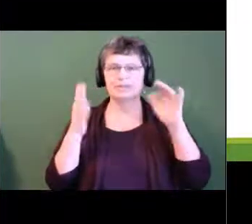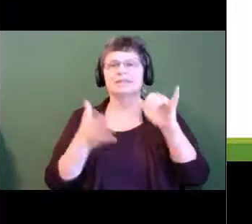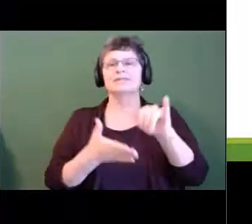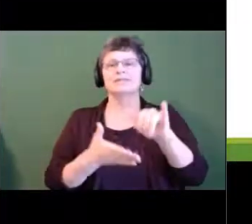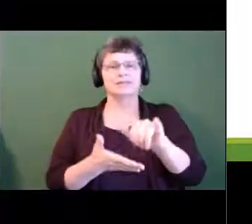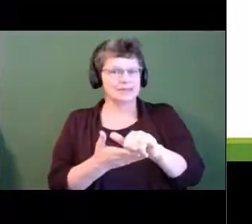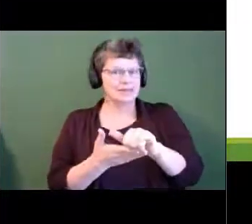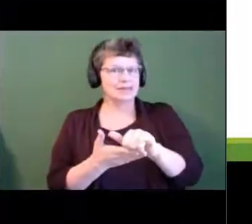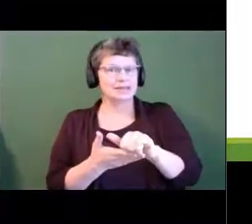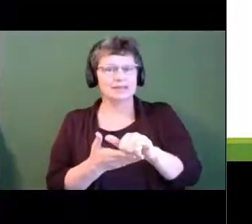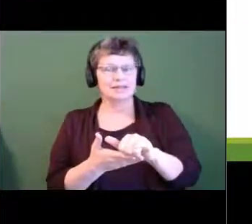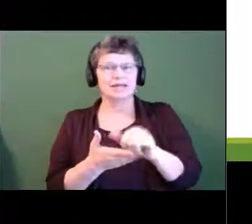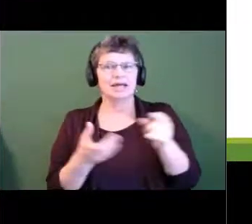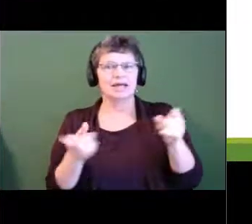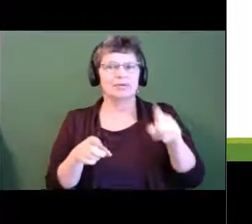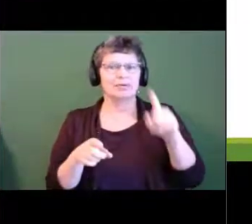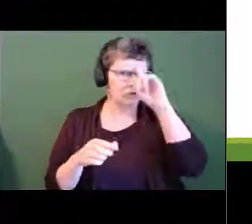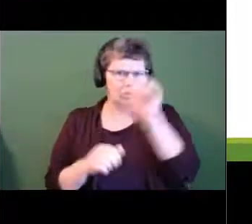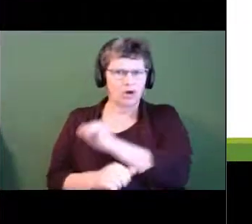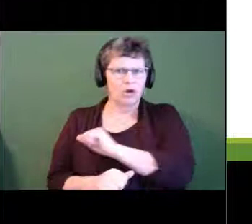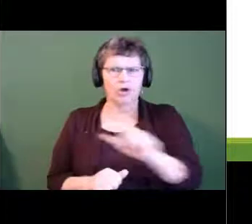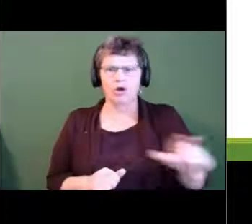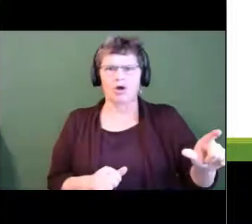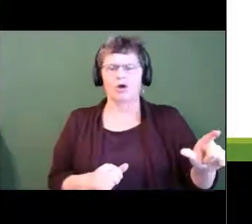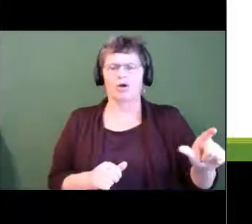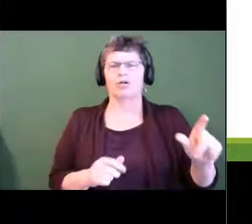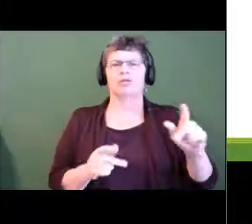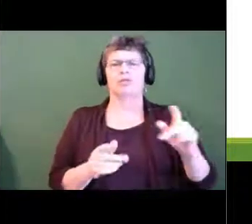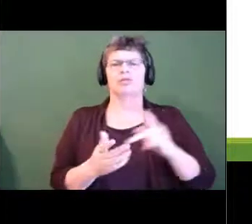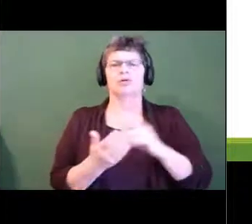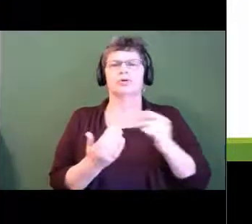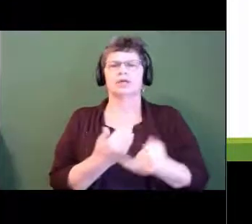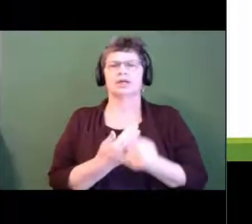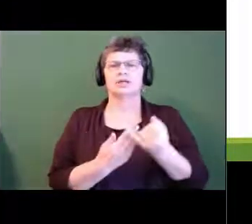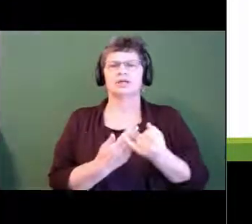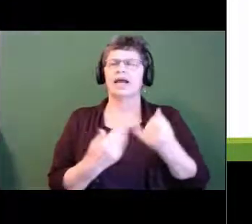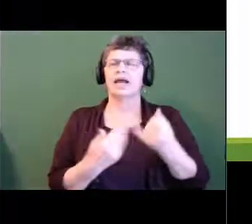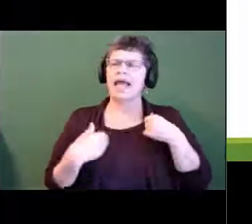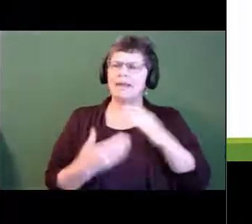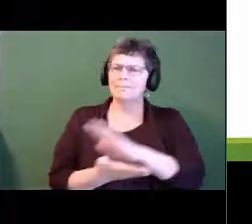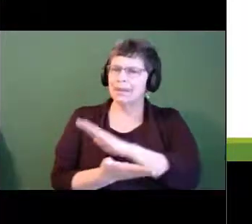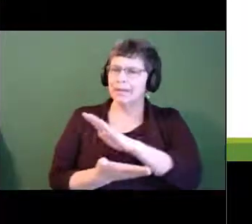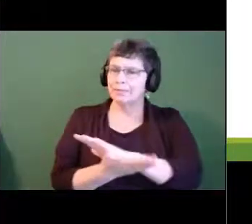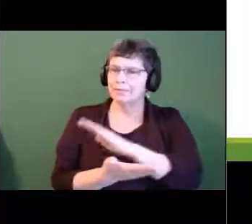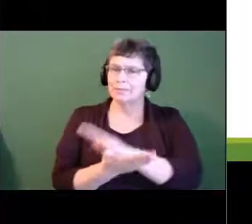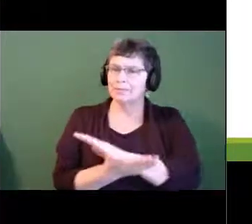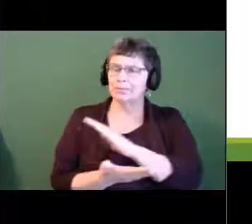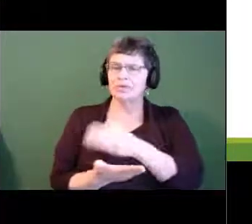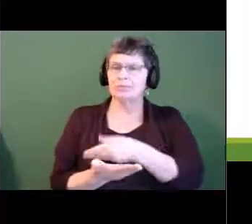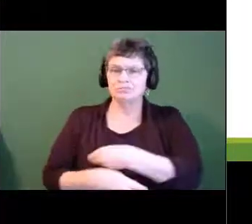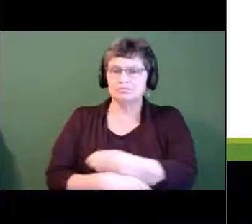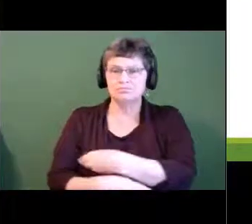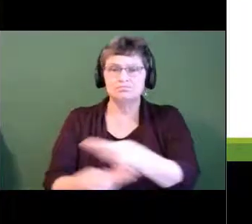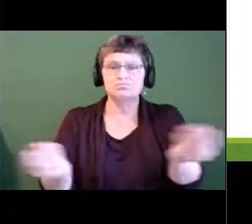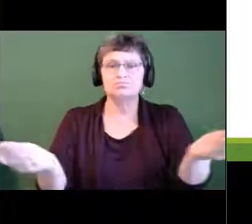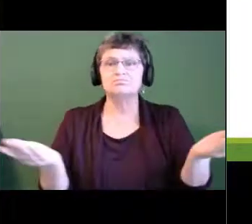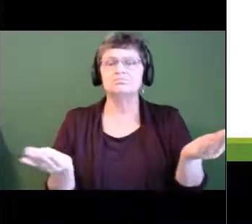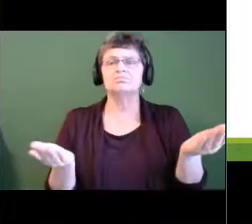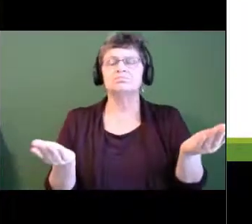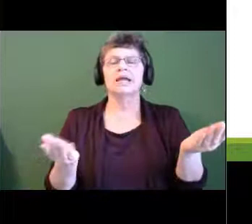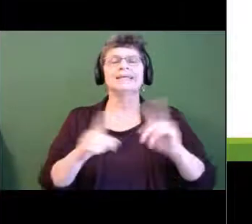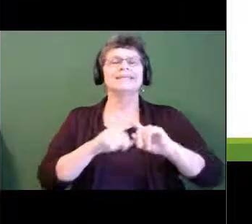preferred, paper products, but in different languages, for example, around services. Also for information about the signs of